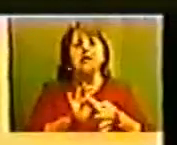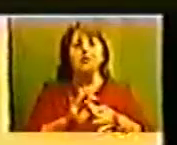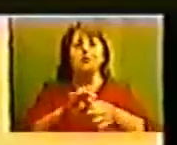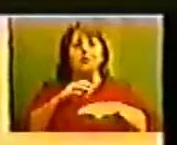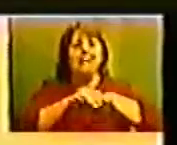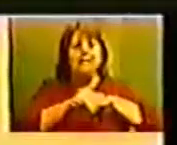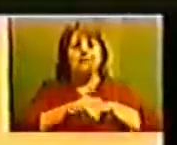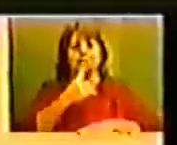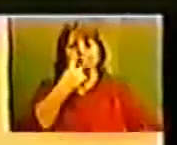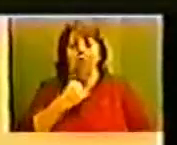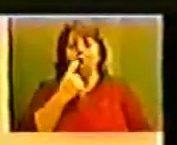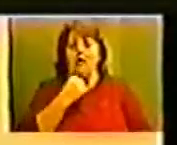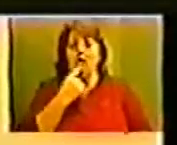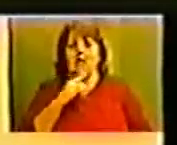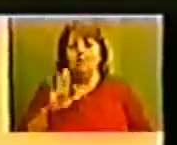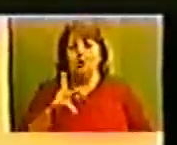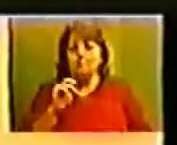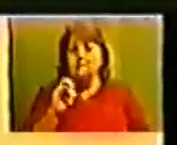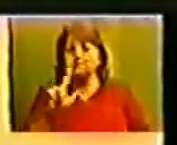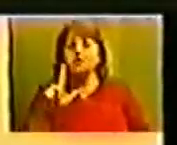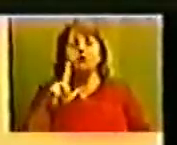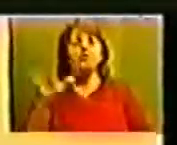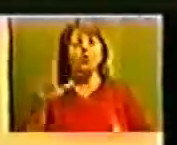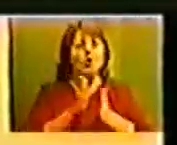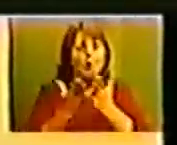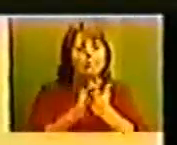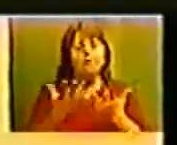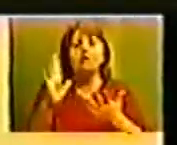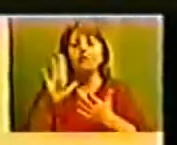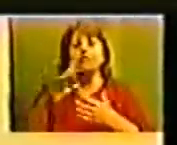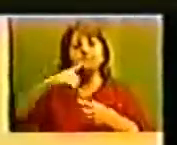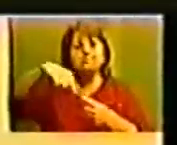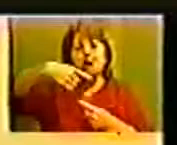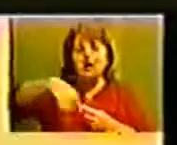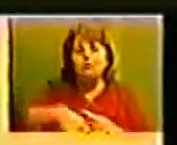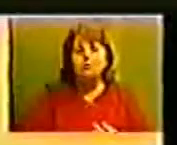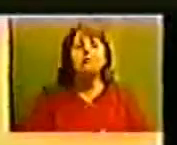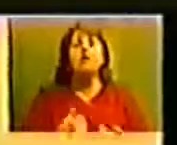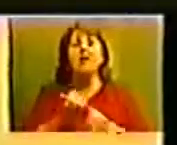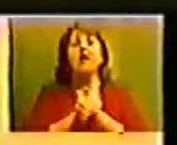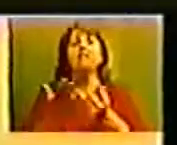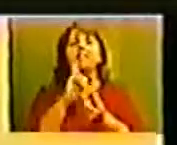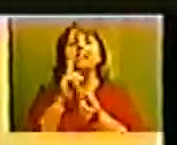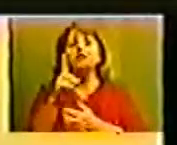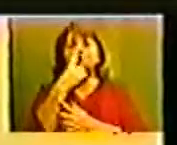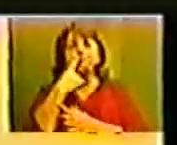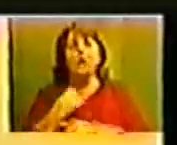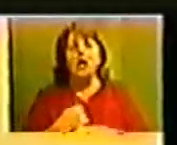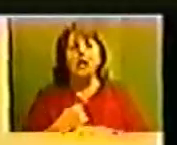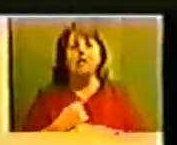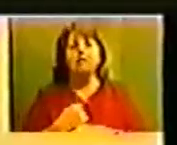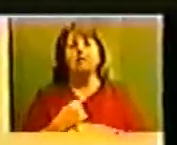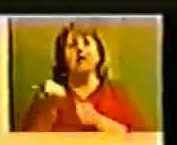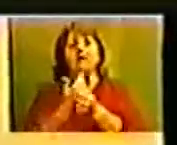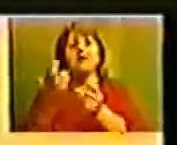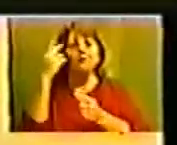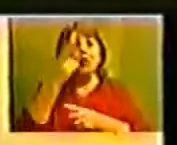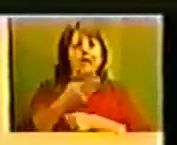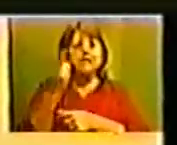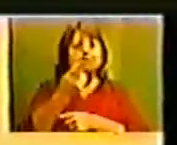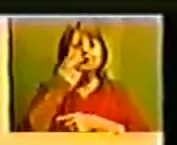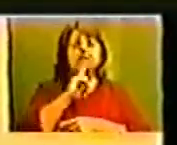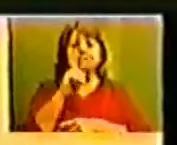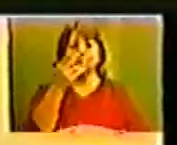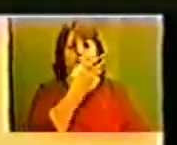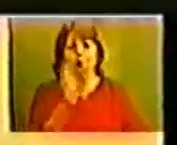is red. Their pencil, their notebook, their spiral, everything is red. Everything for history is